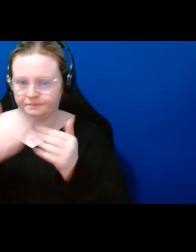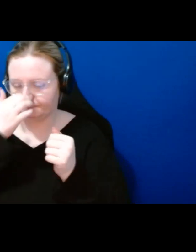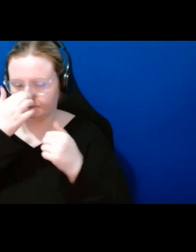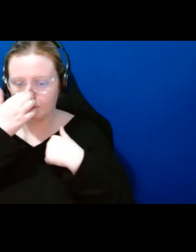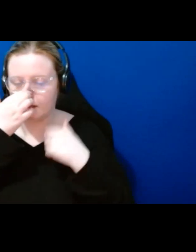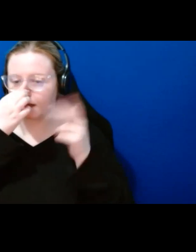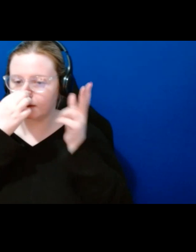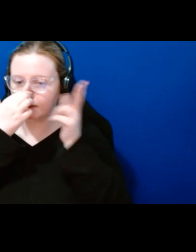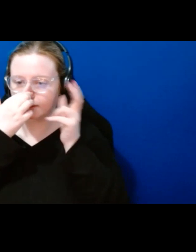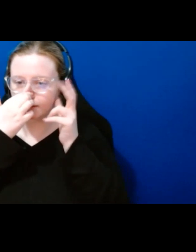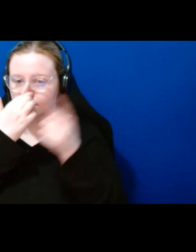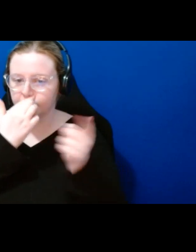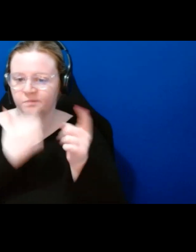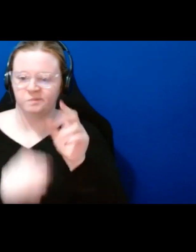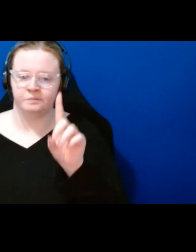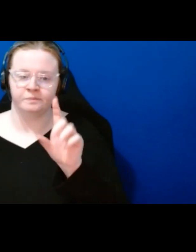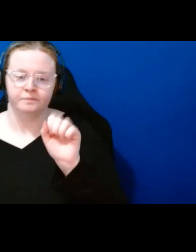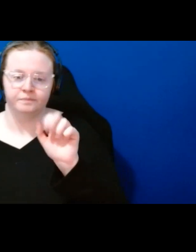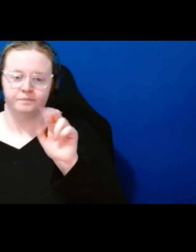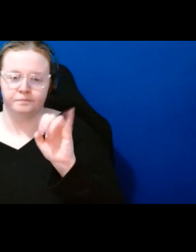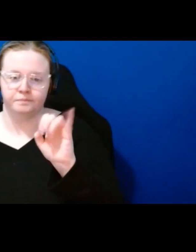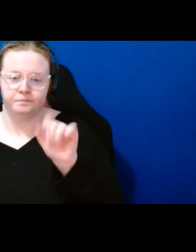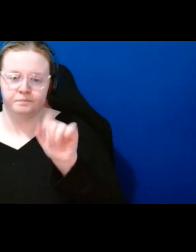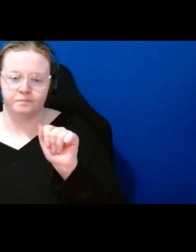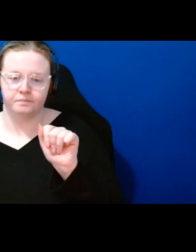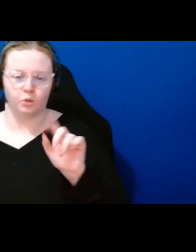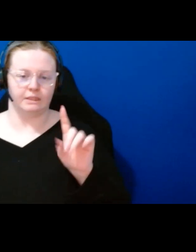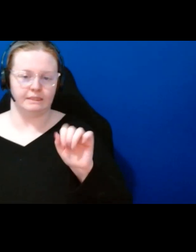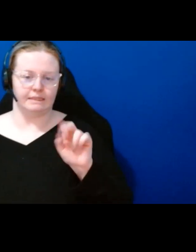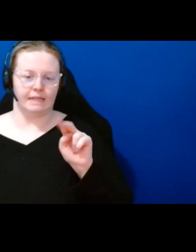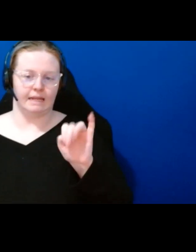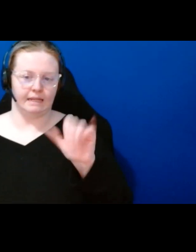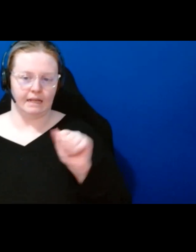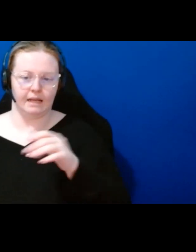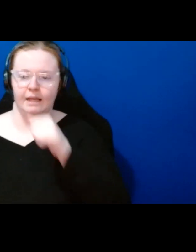to Danica speak and the lady from St. Anthony,